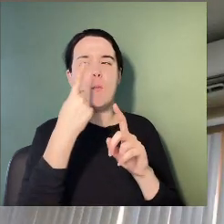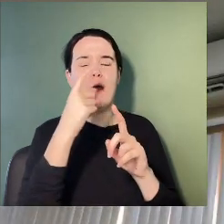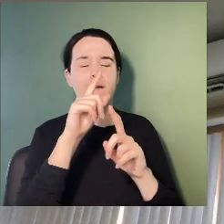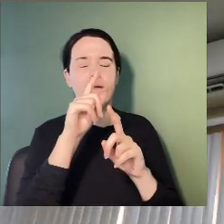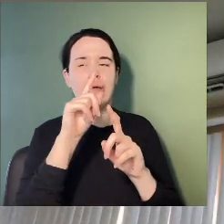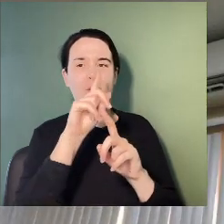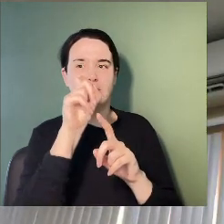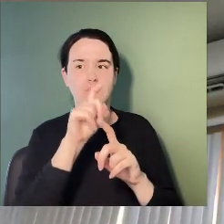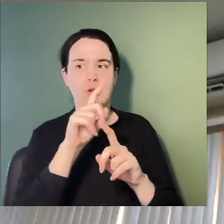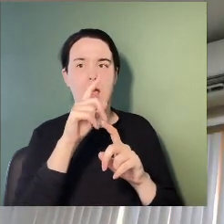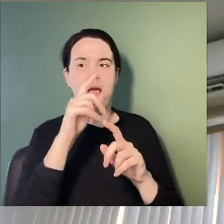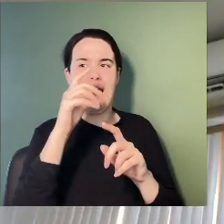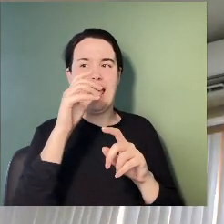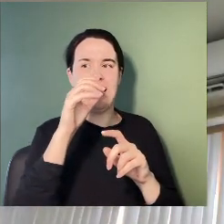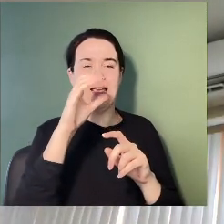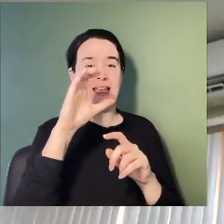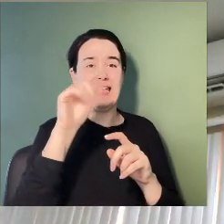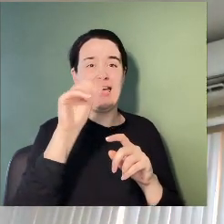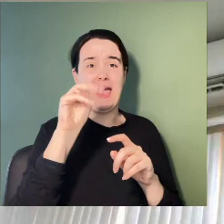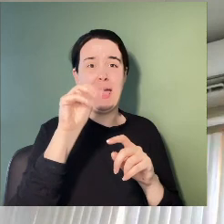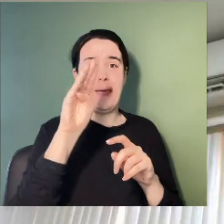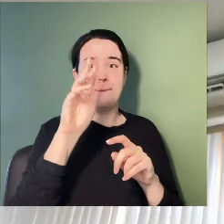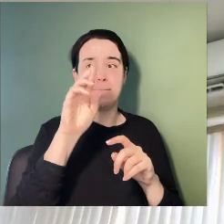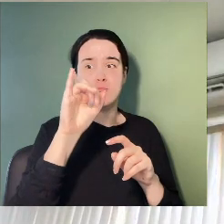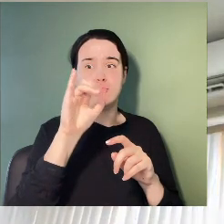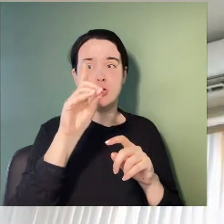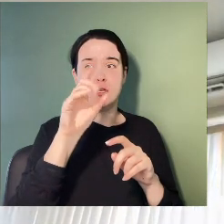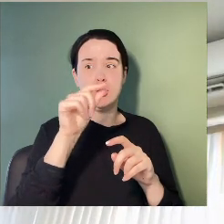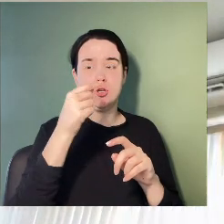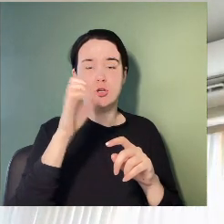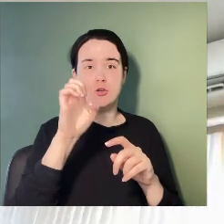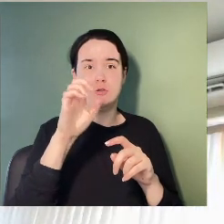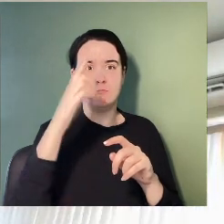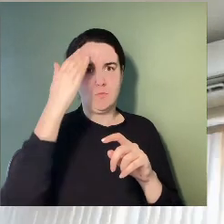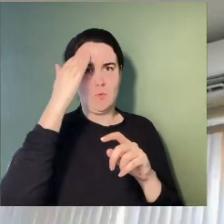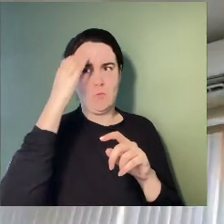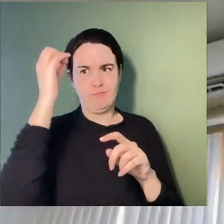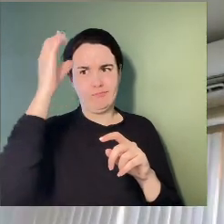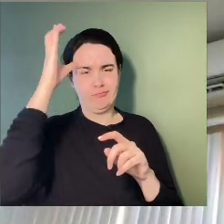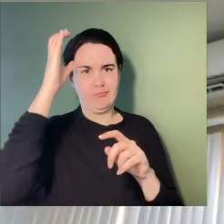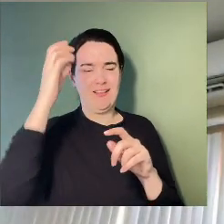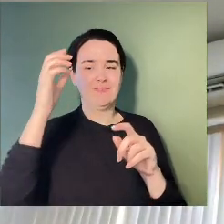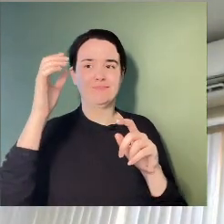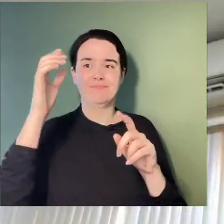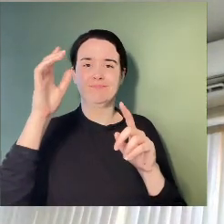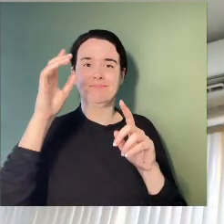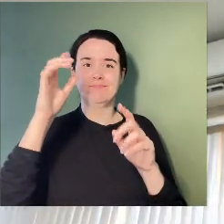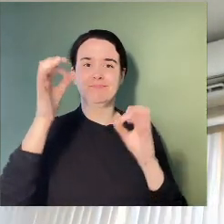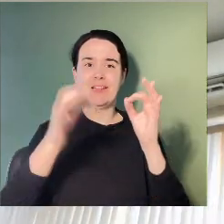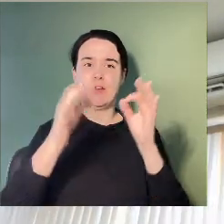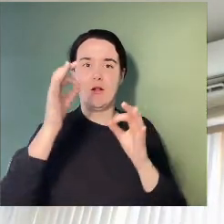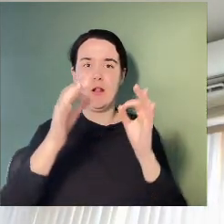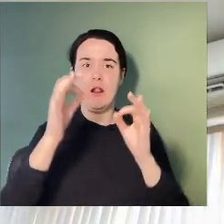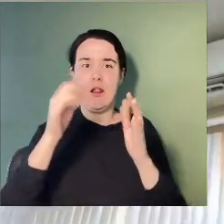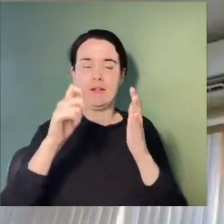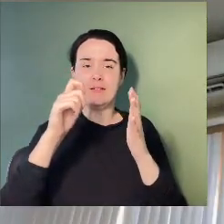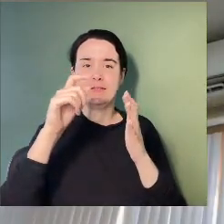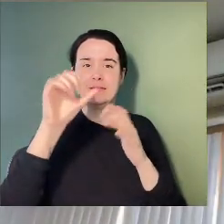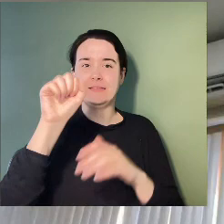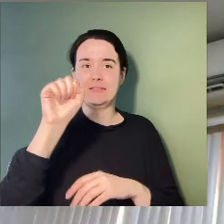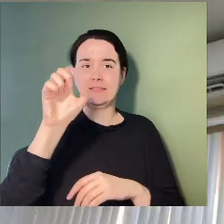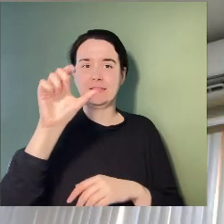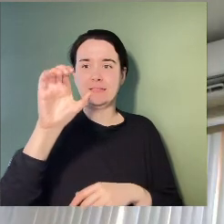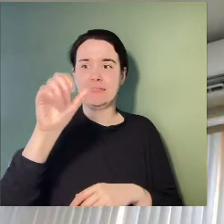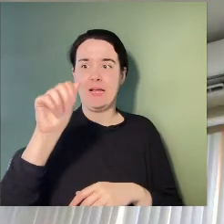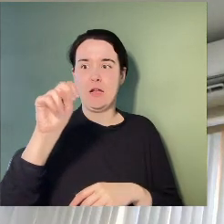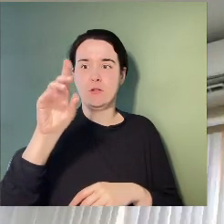in the 2016 US presidential elections led to any policy changes for data protection by social media